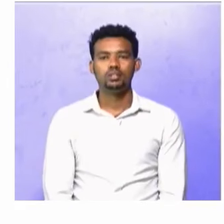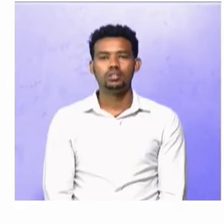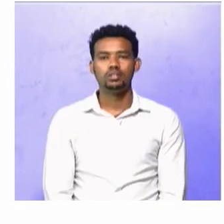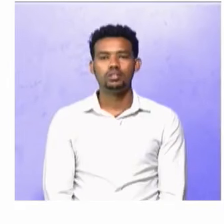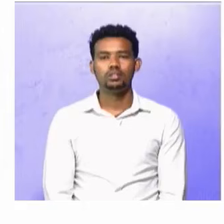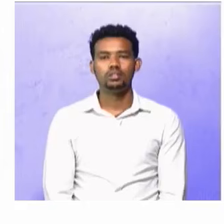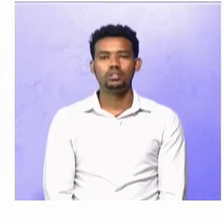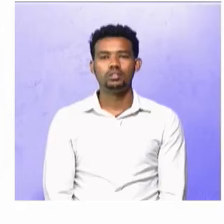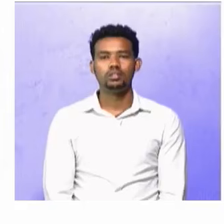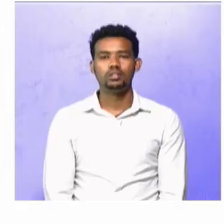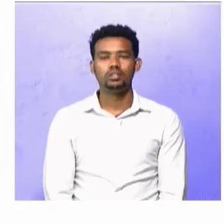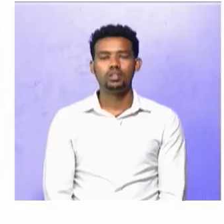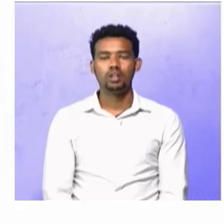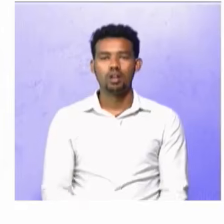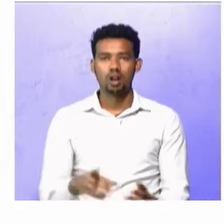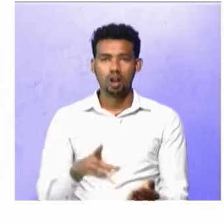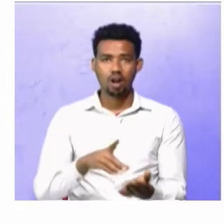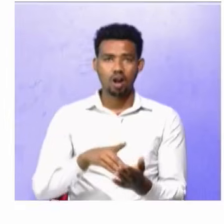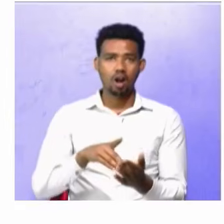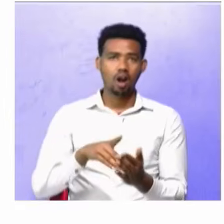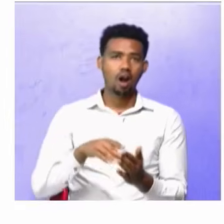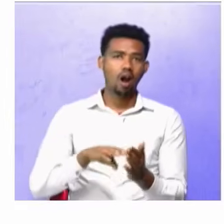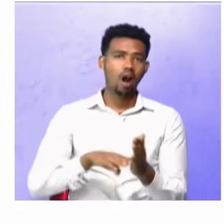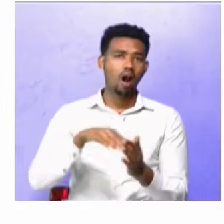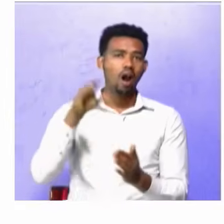Here is high,